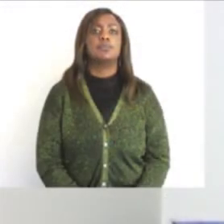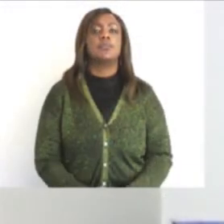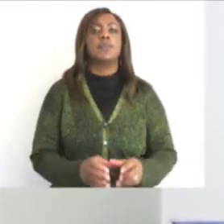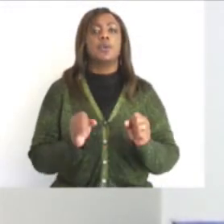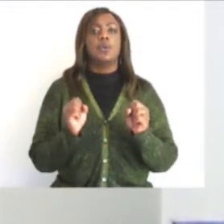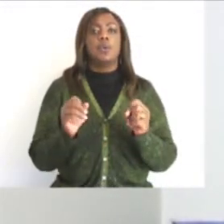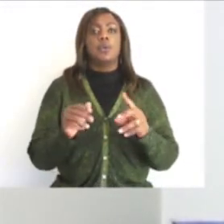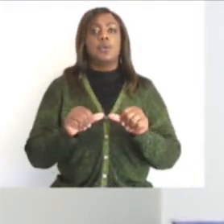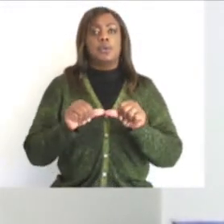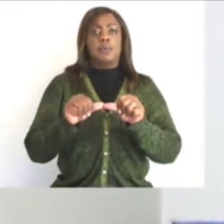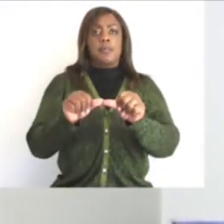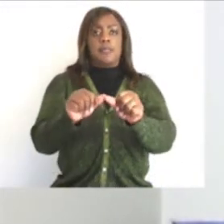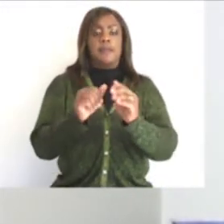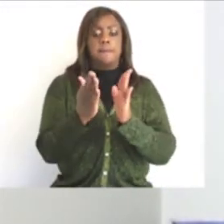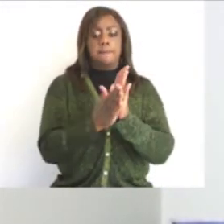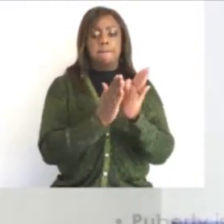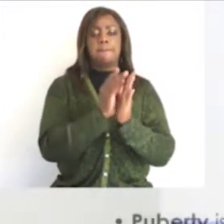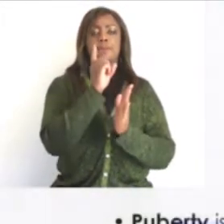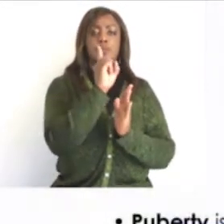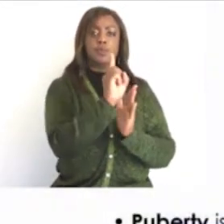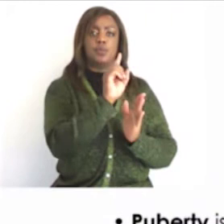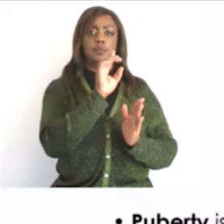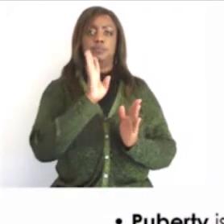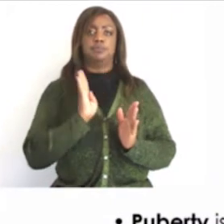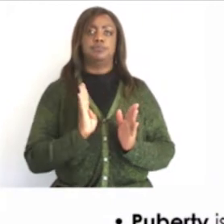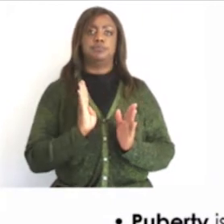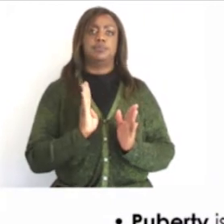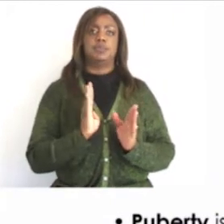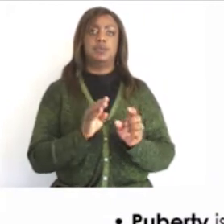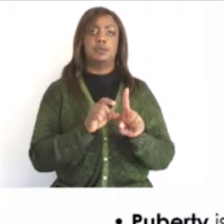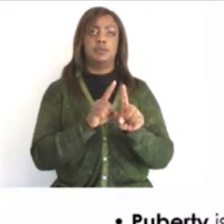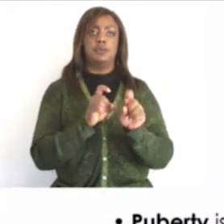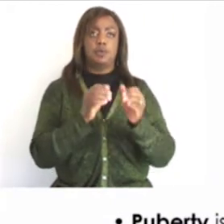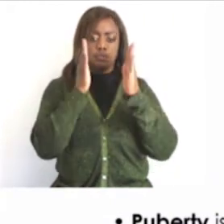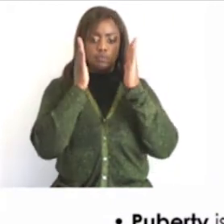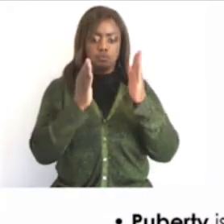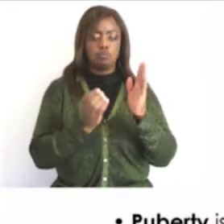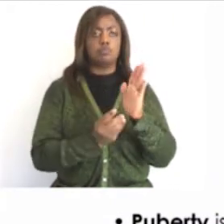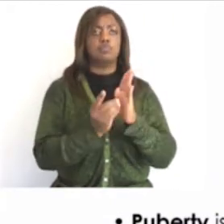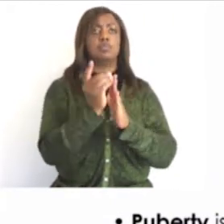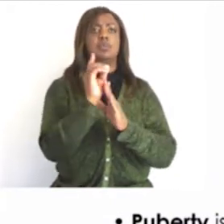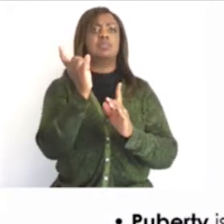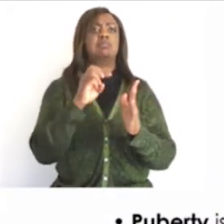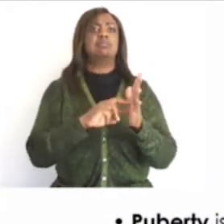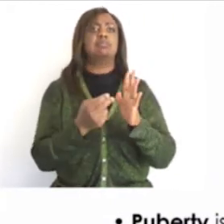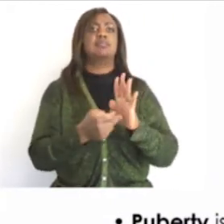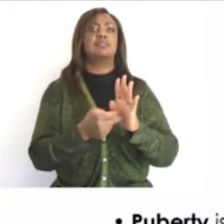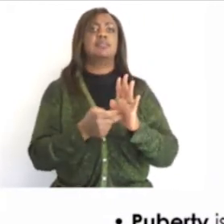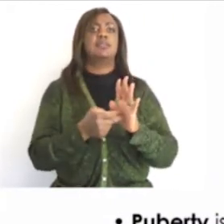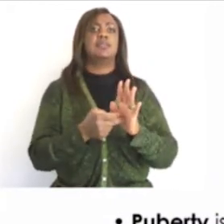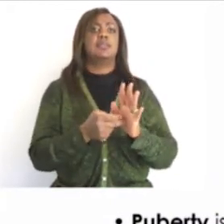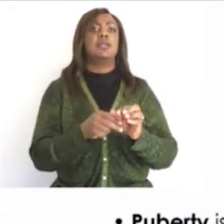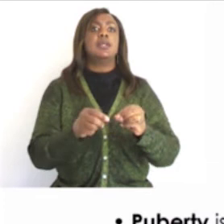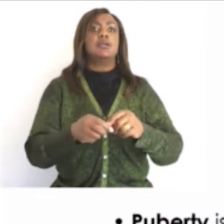Chanel, so let's look at page 14. We are looking at puberty. What is puberty, Chanel? Puberty is